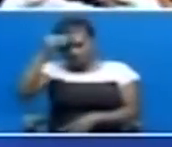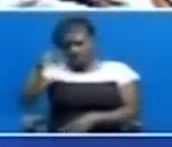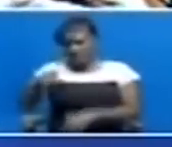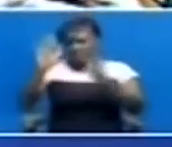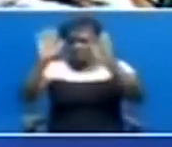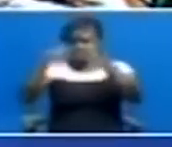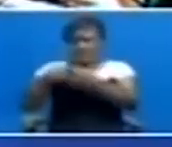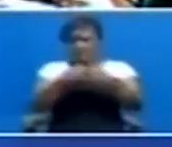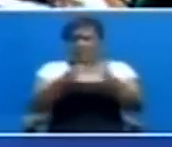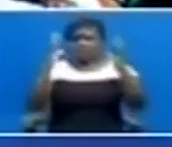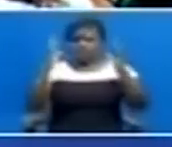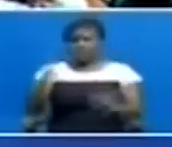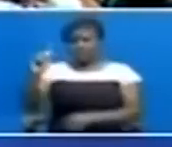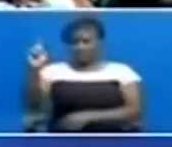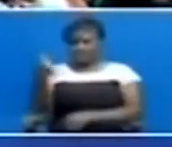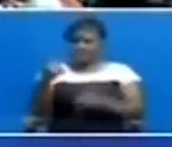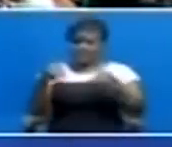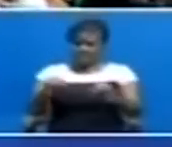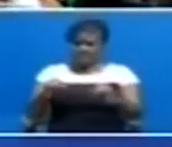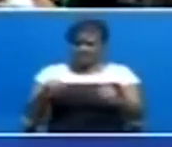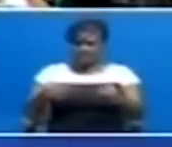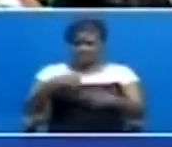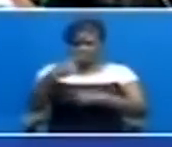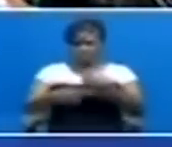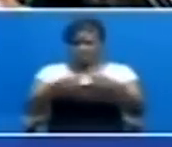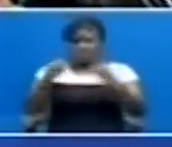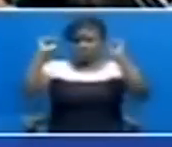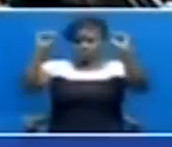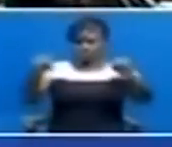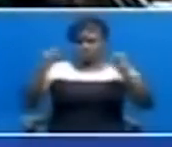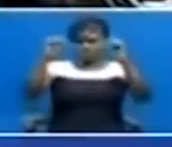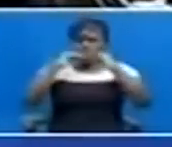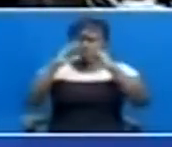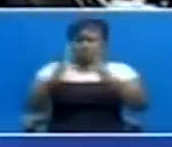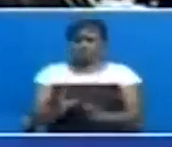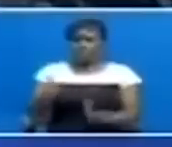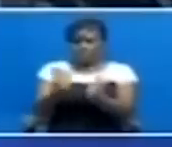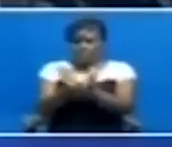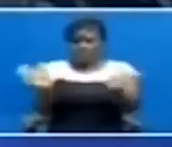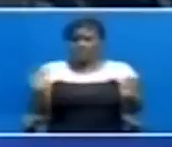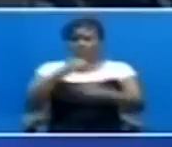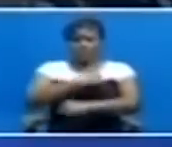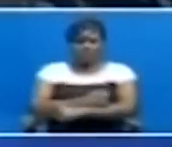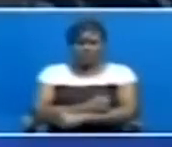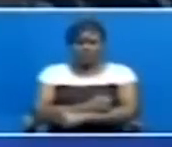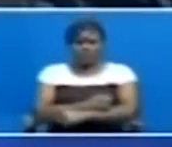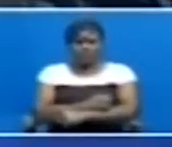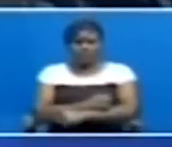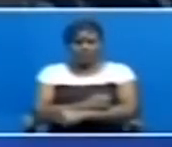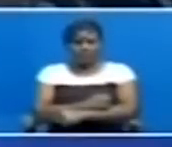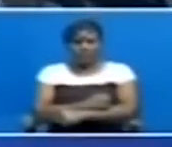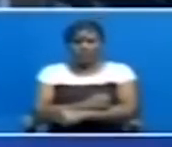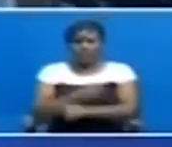key challenge, with Kenya grappling with an ongoing extended strike by teachers in public schools. Sobriety, as